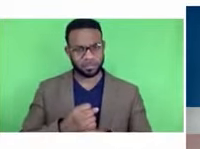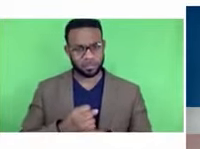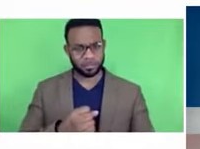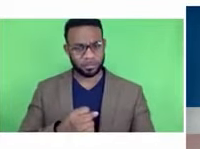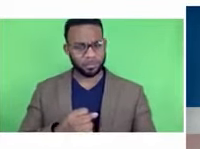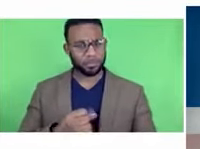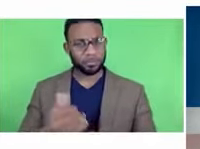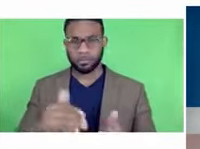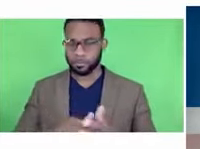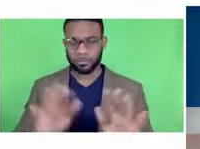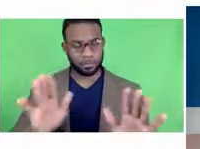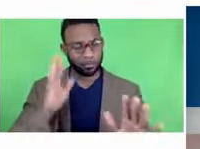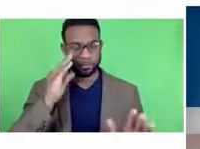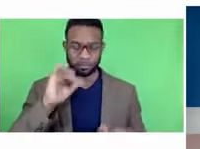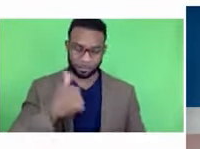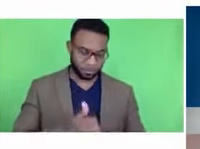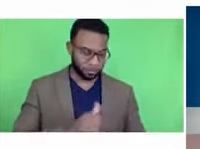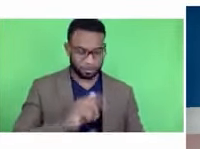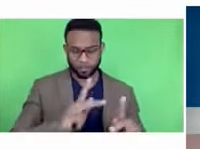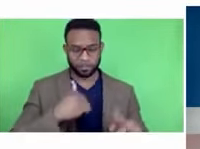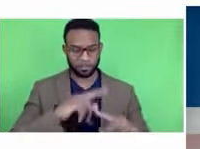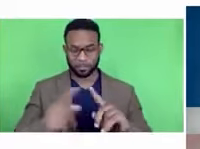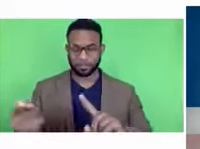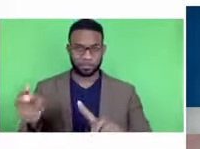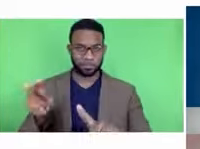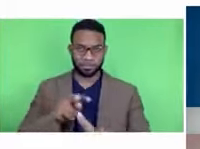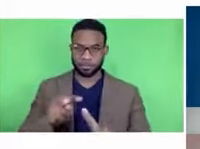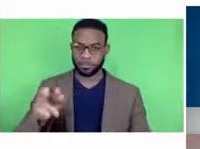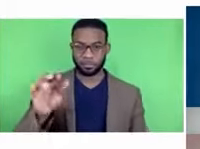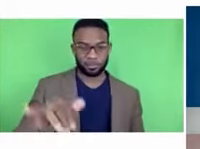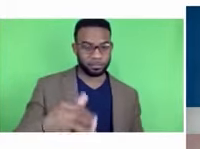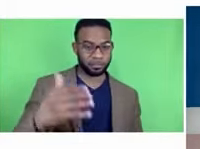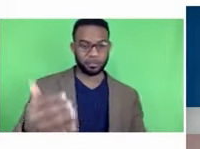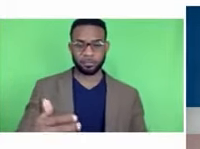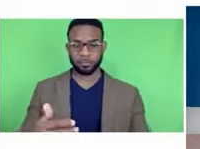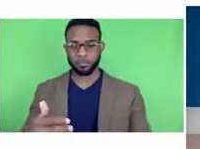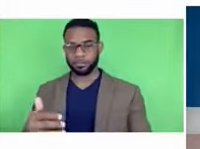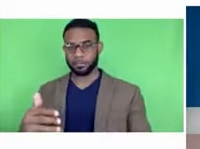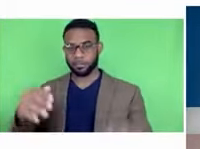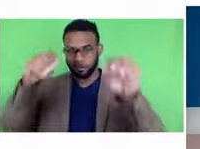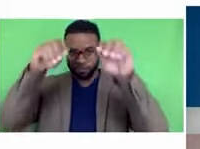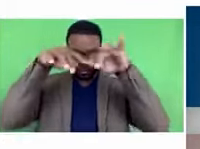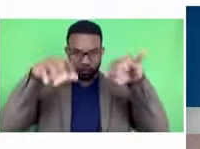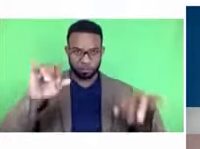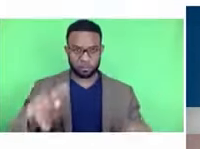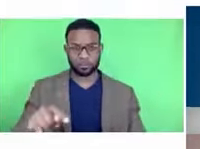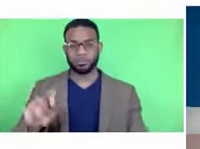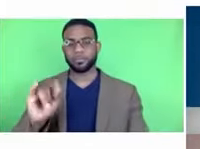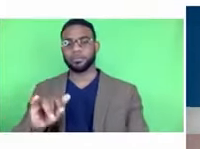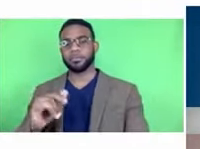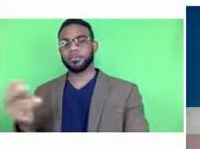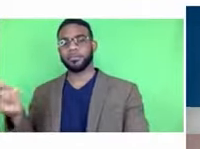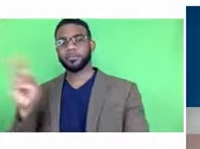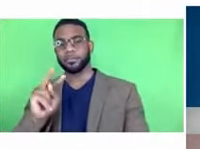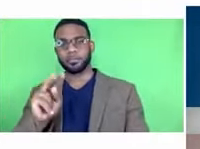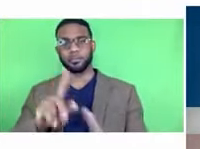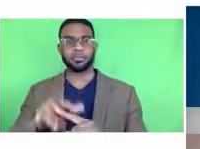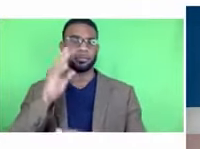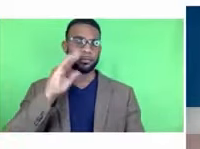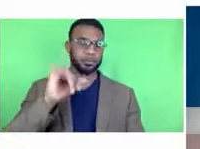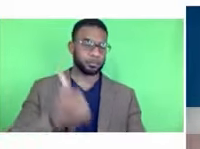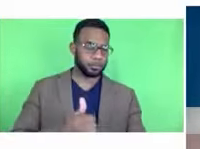again, experience based. Other people have different perspectives, and that's kind of the hard part of it. It's a perspective and experience based.